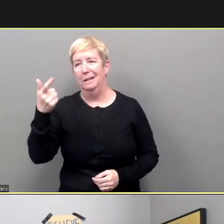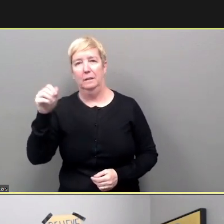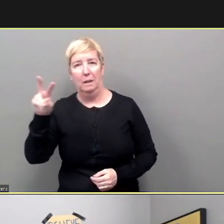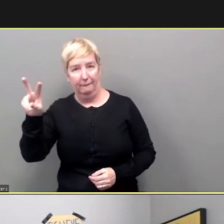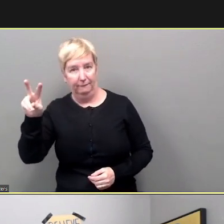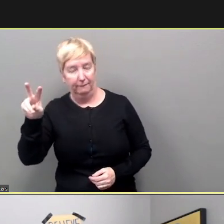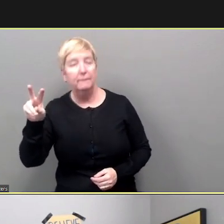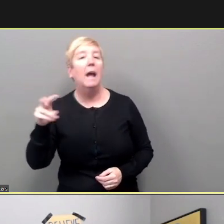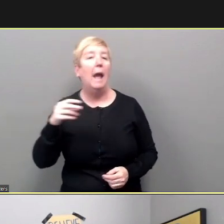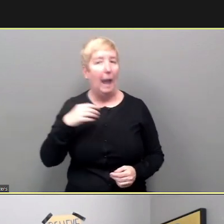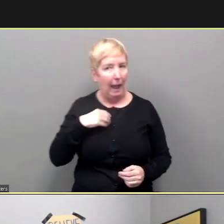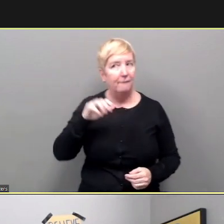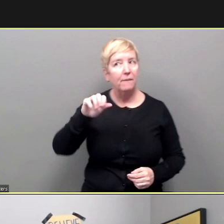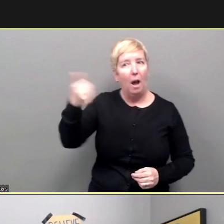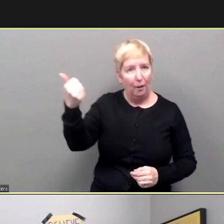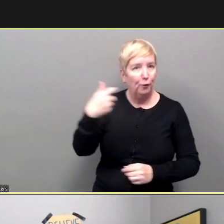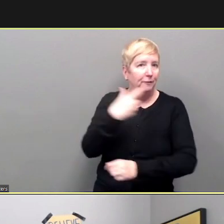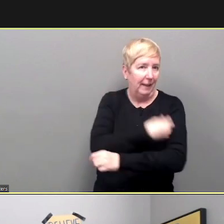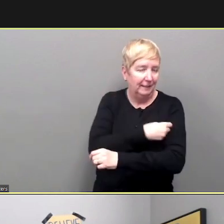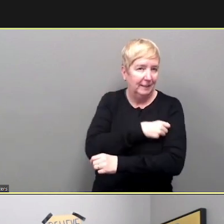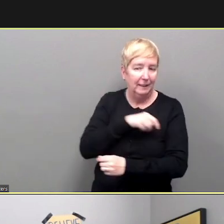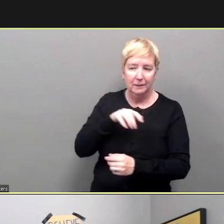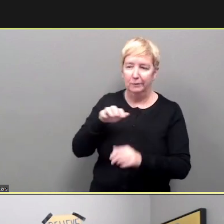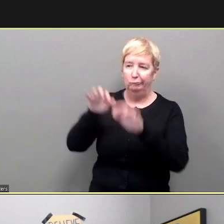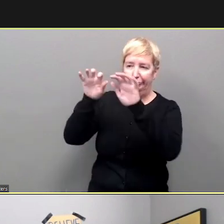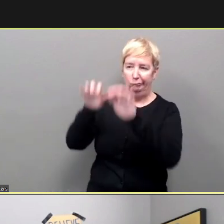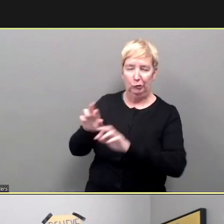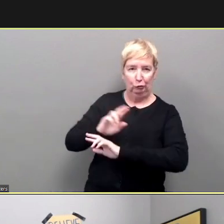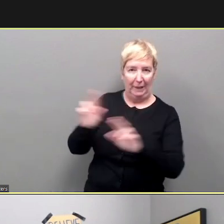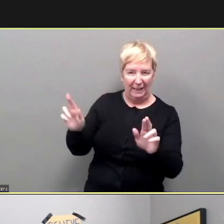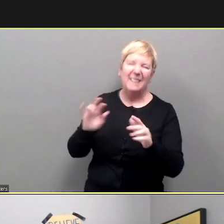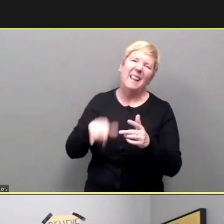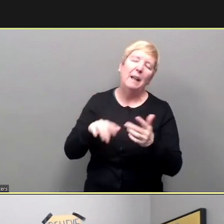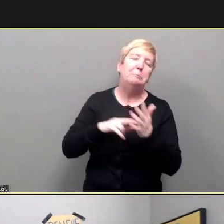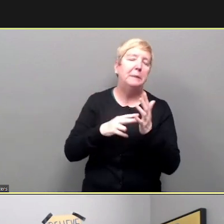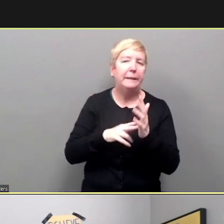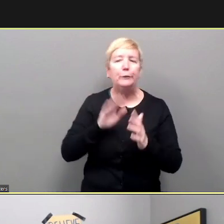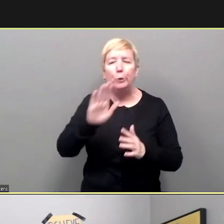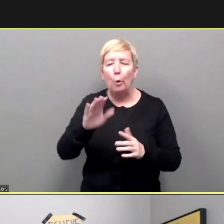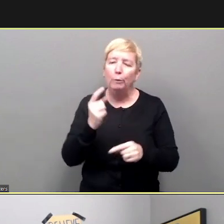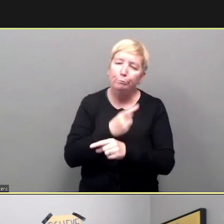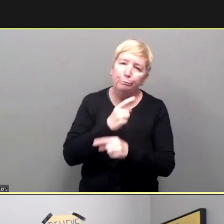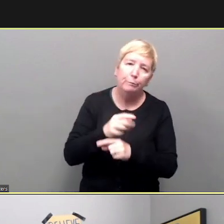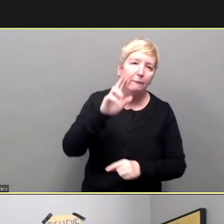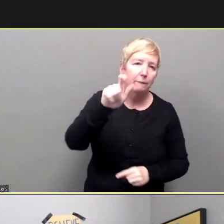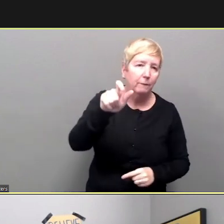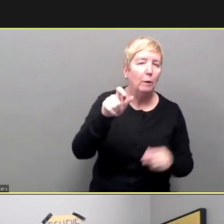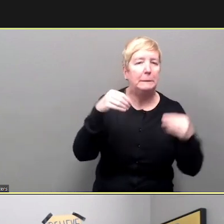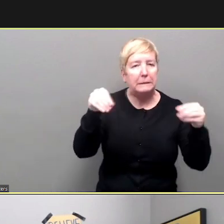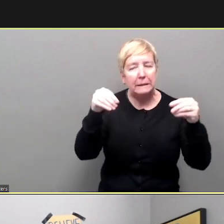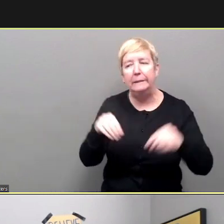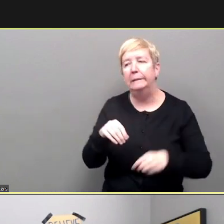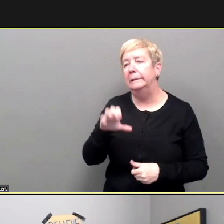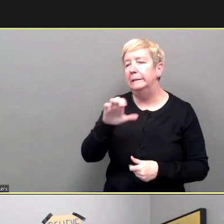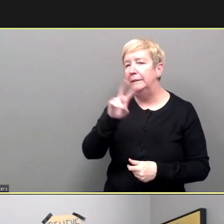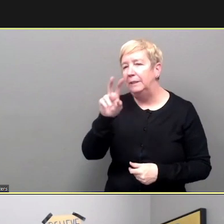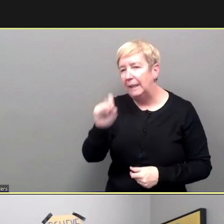of vaccines can be found, and those are usually at your pharmacies like CVS, Walmart, Walgreens. You can